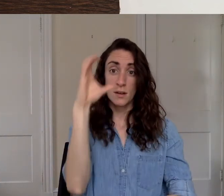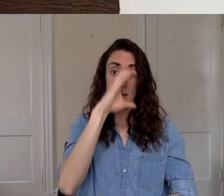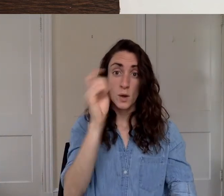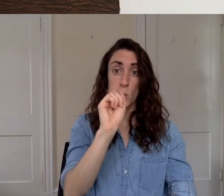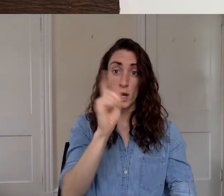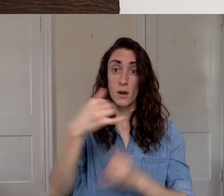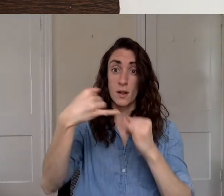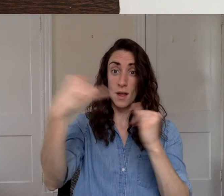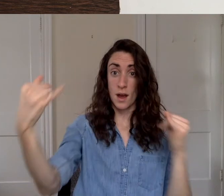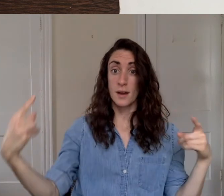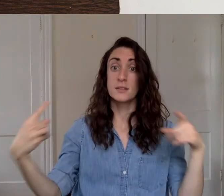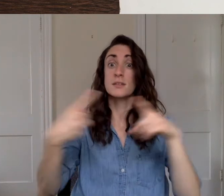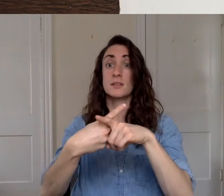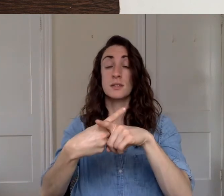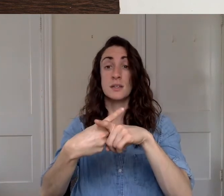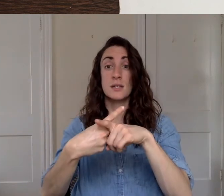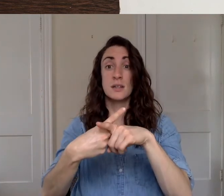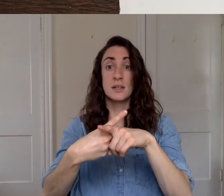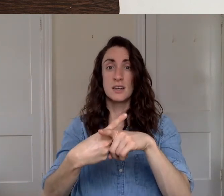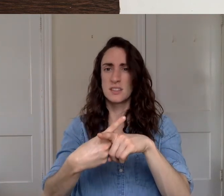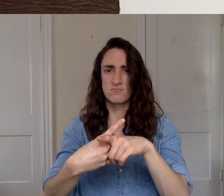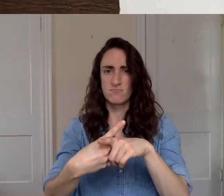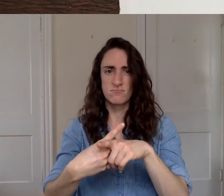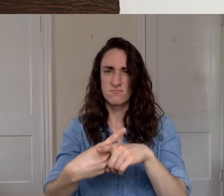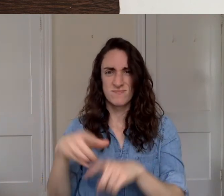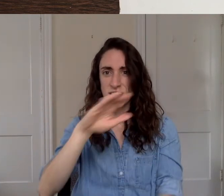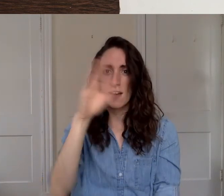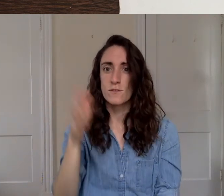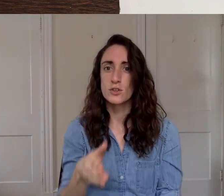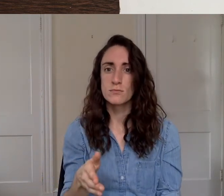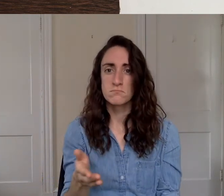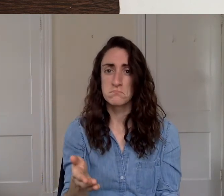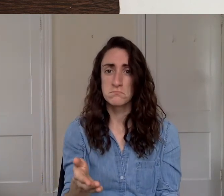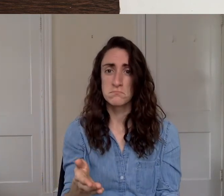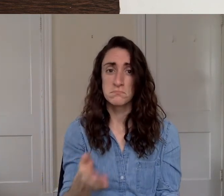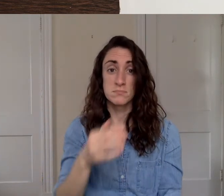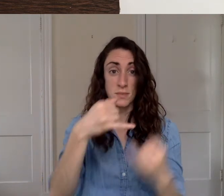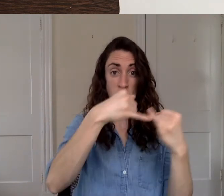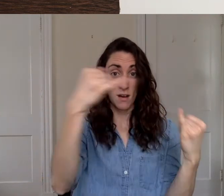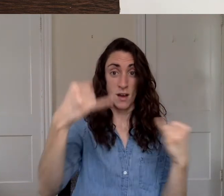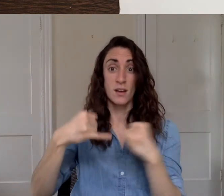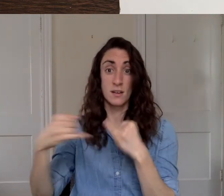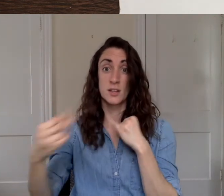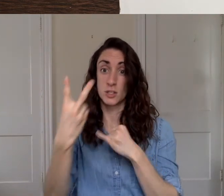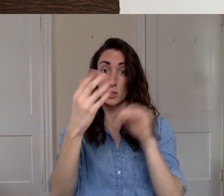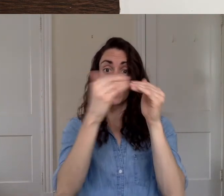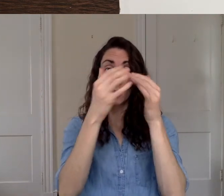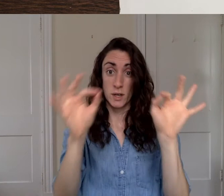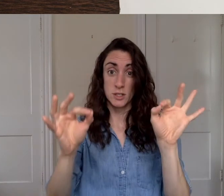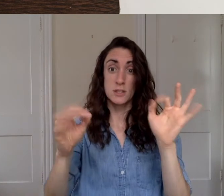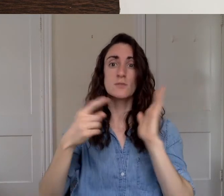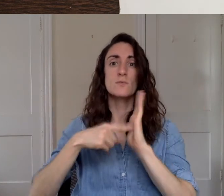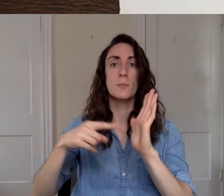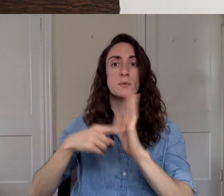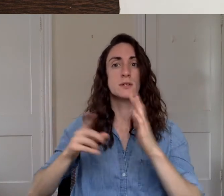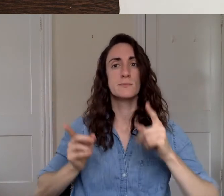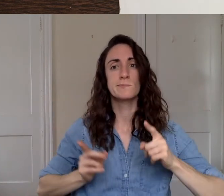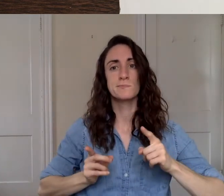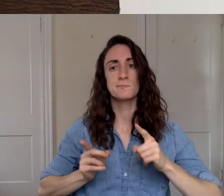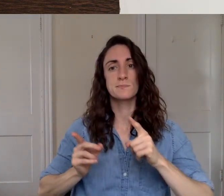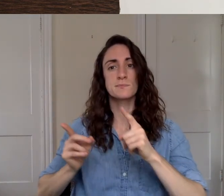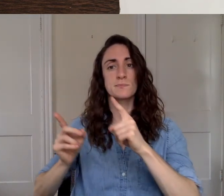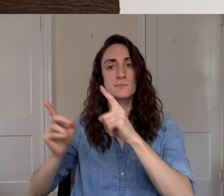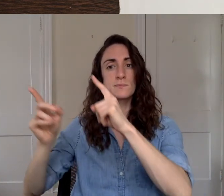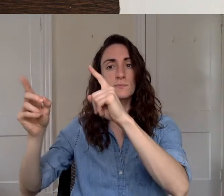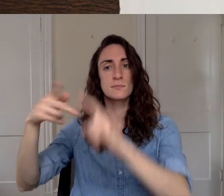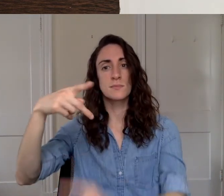lines intersect, but 0 equals negative 10 isn't true. What this means is that these lines never intersect. They're parallel lines,